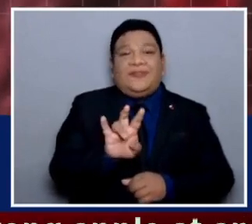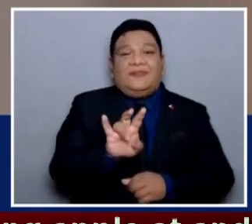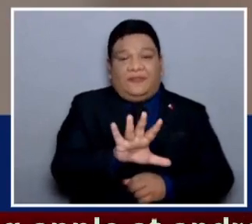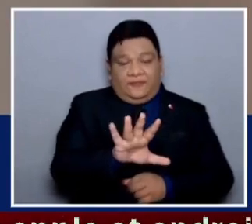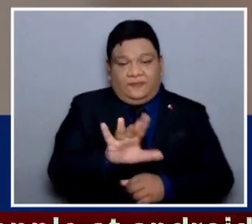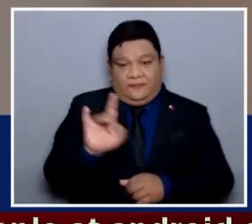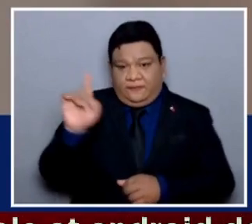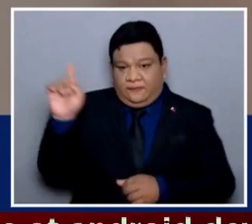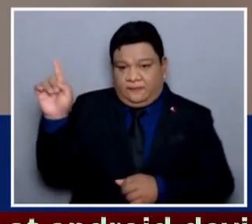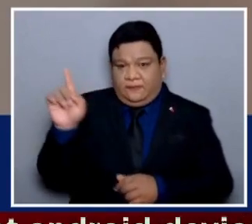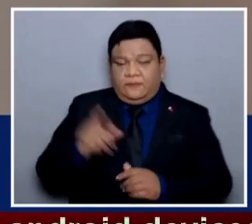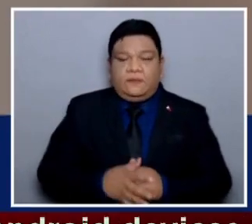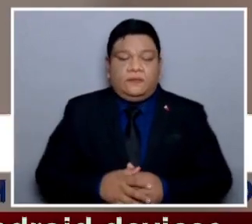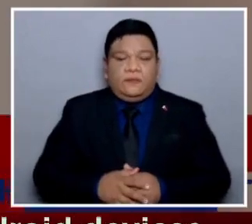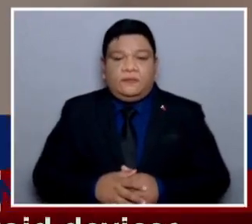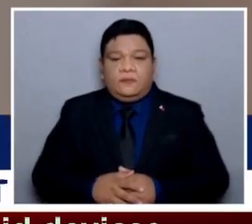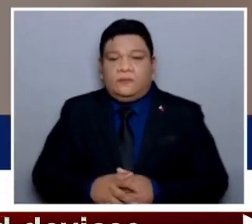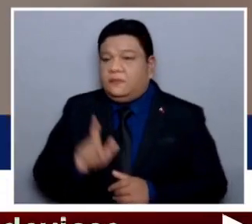BA.2.75.